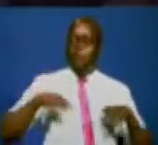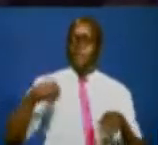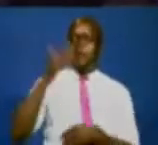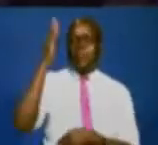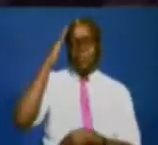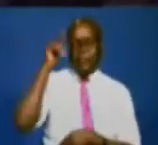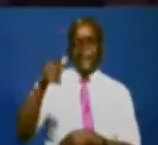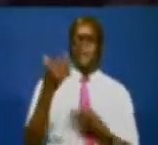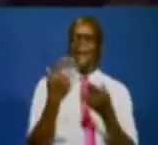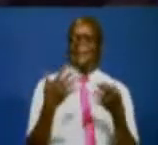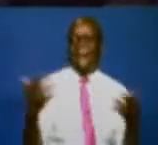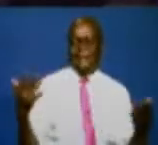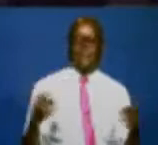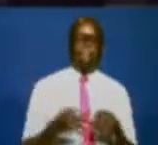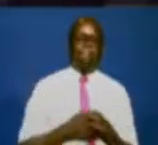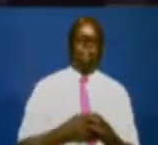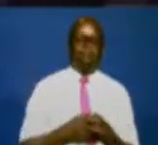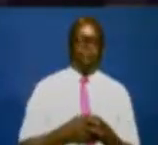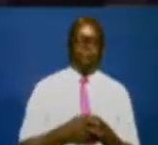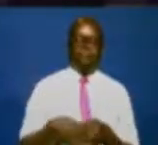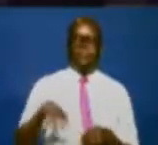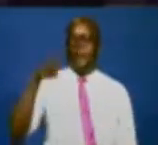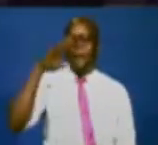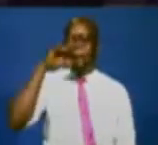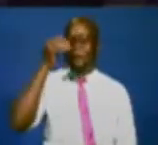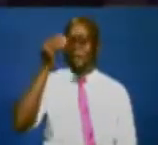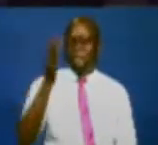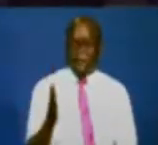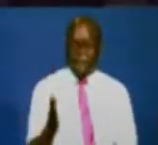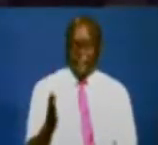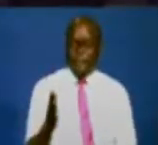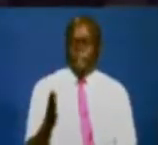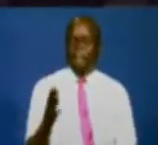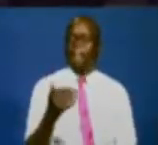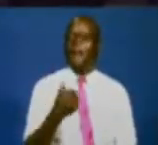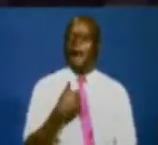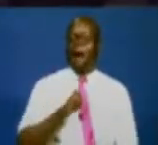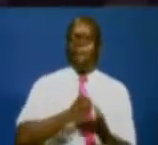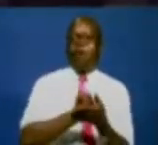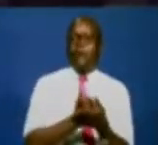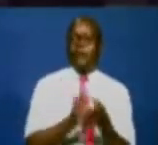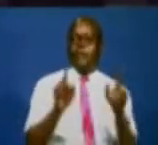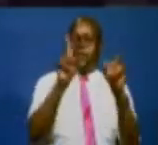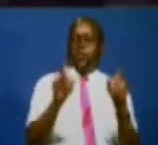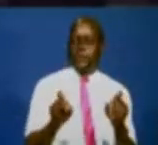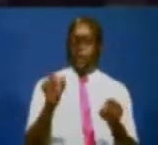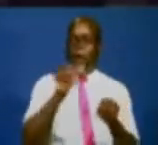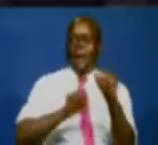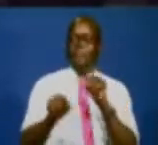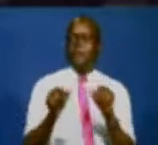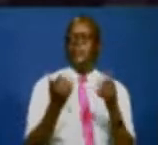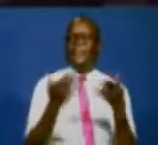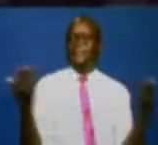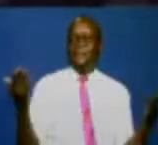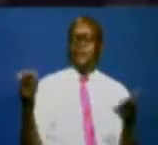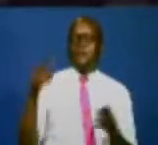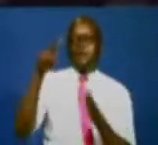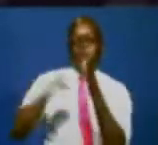stuff. Mr. Speaker, there are audit queries amongst the charges that you have